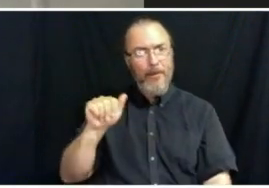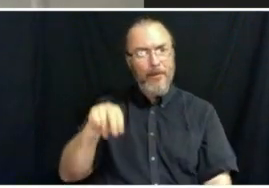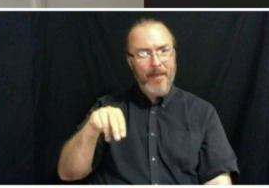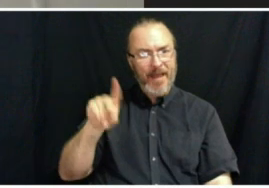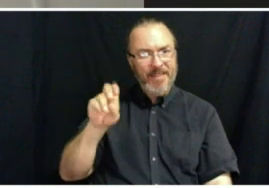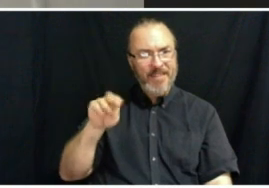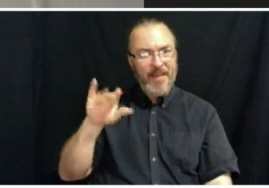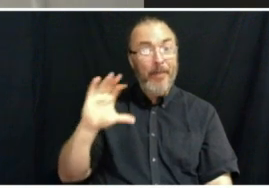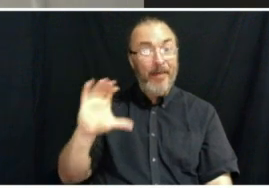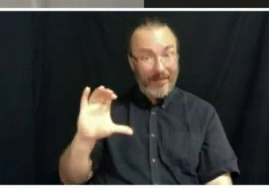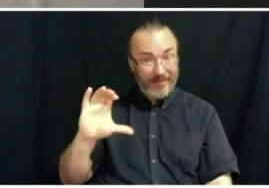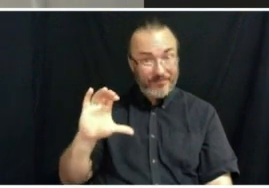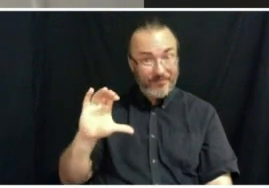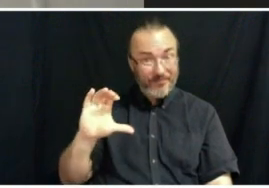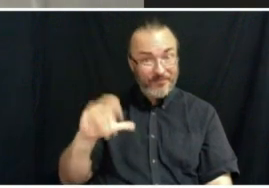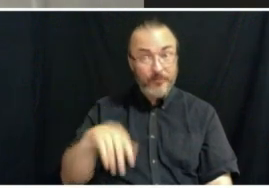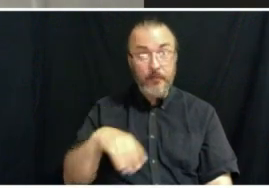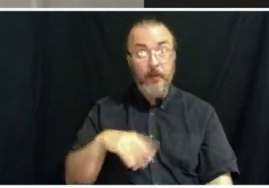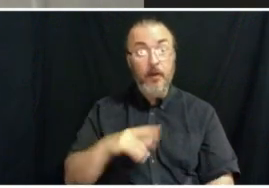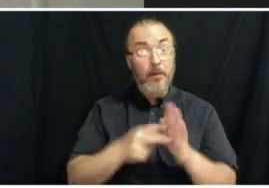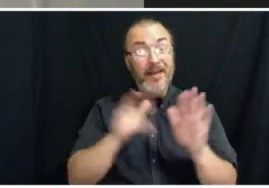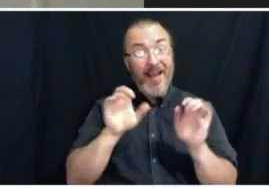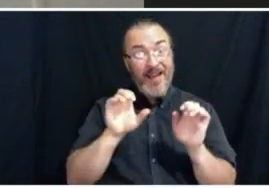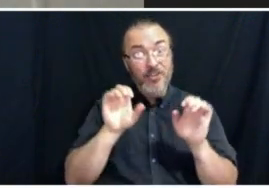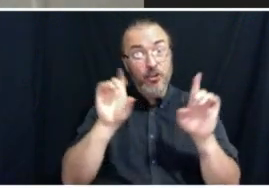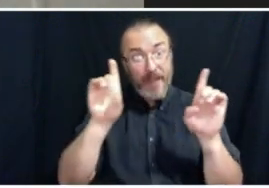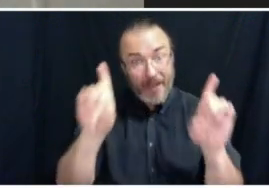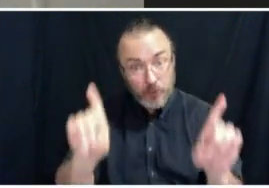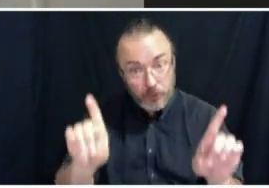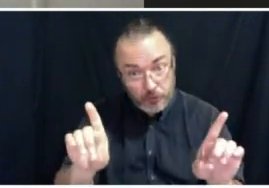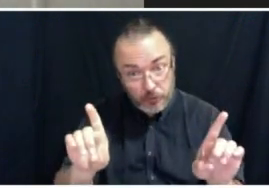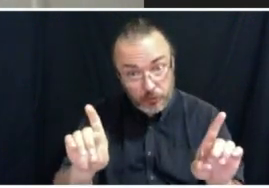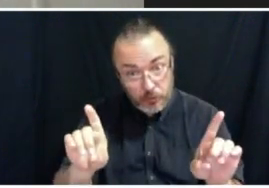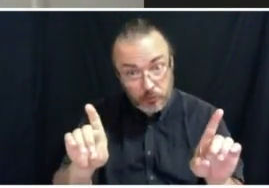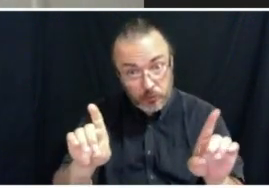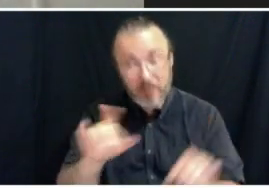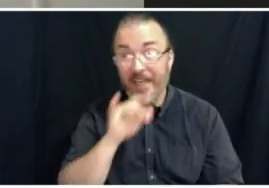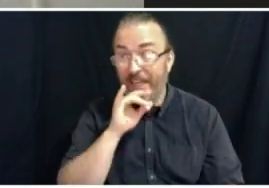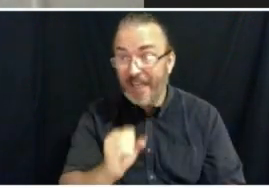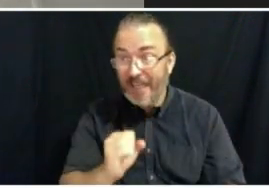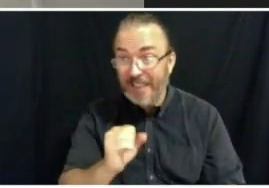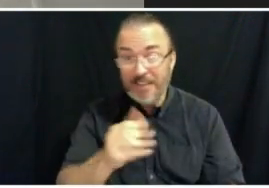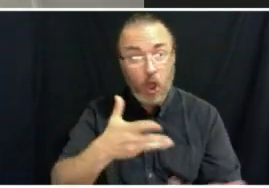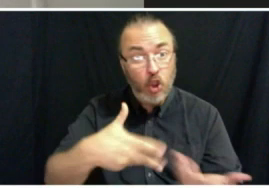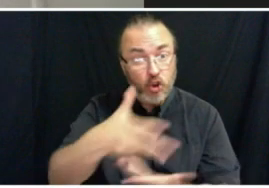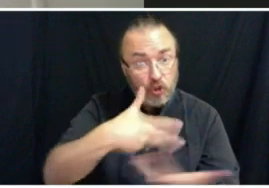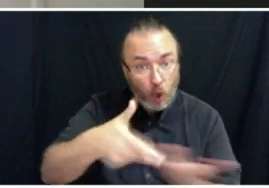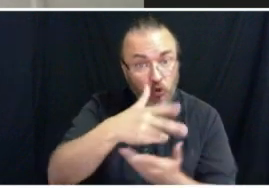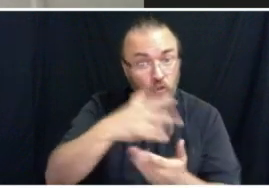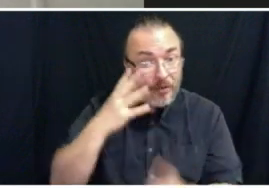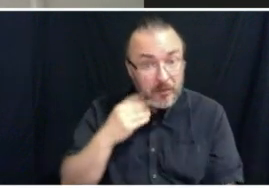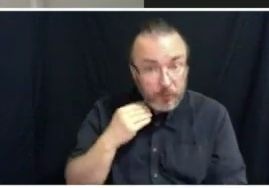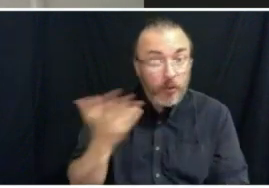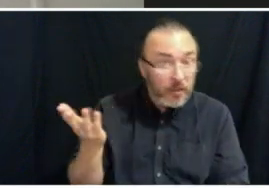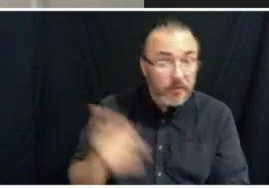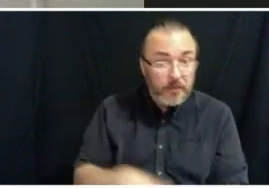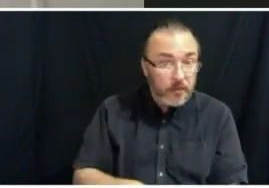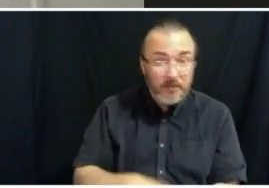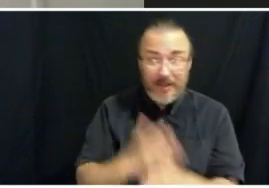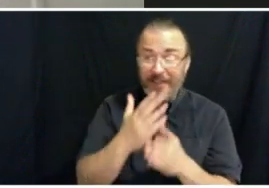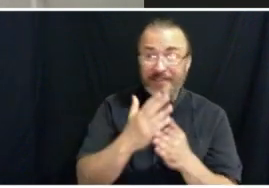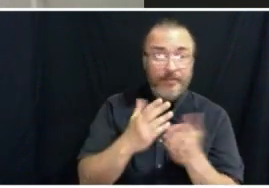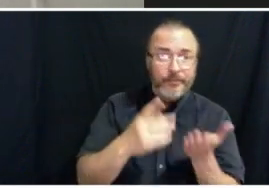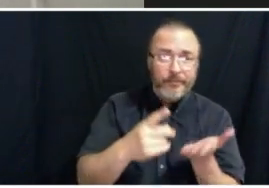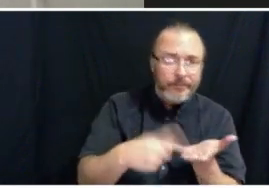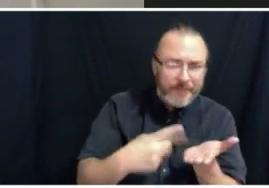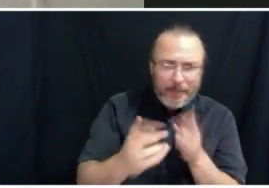which is that education is a social experience. At some point, people would be